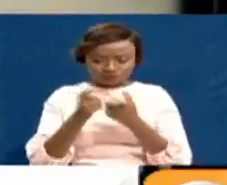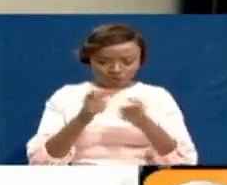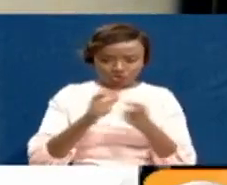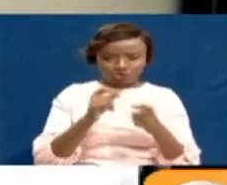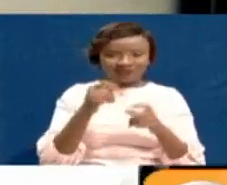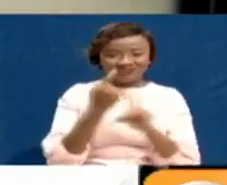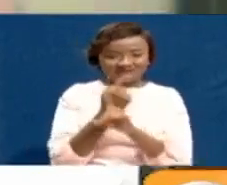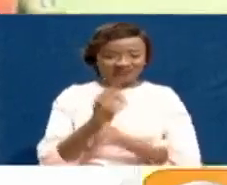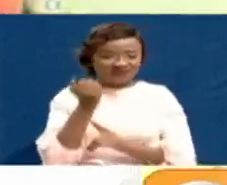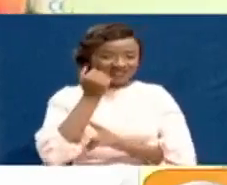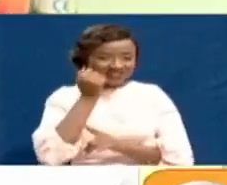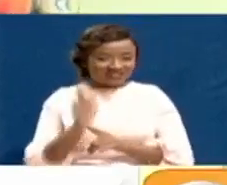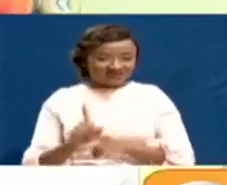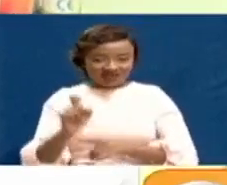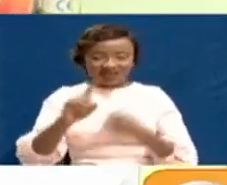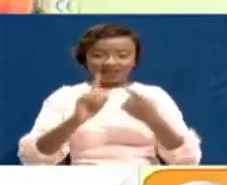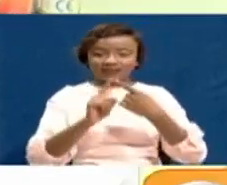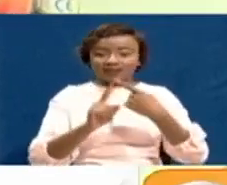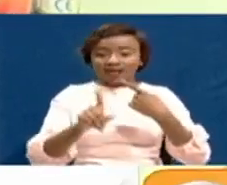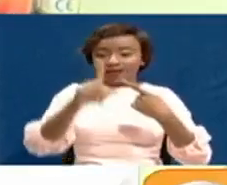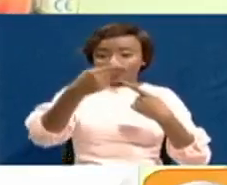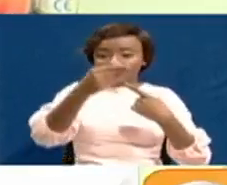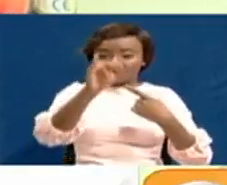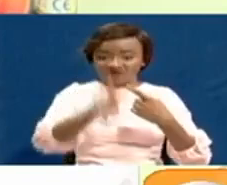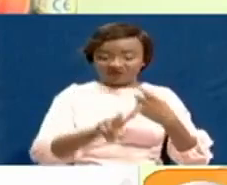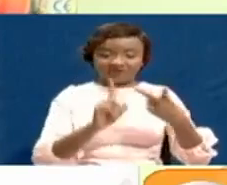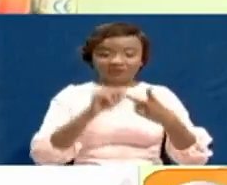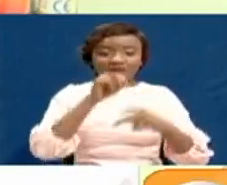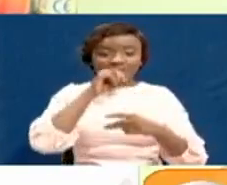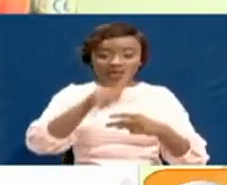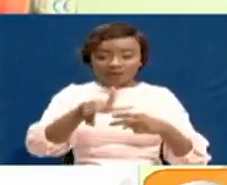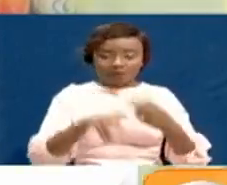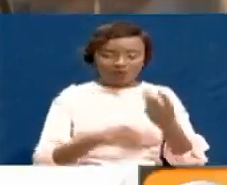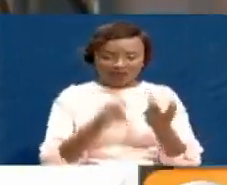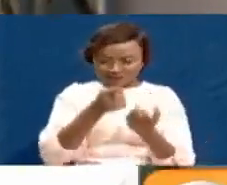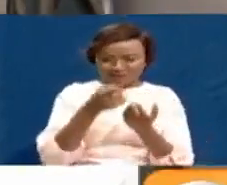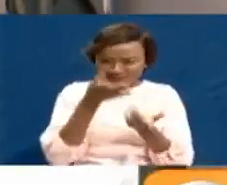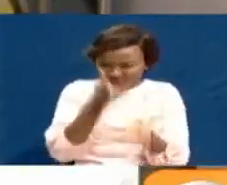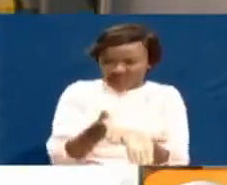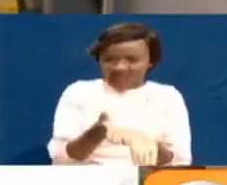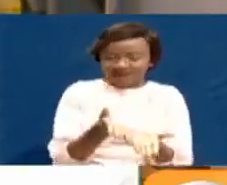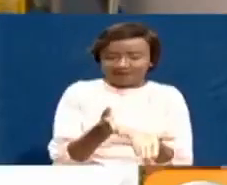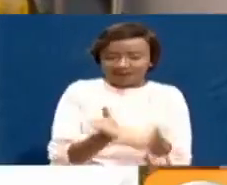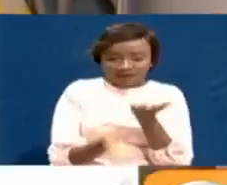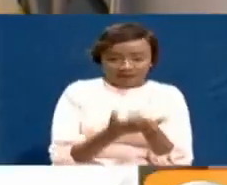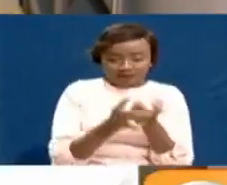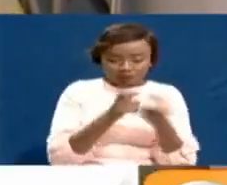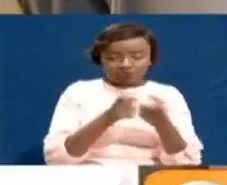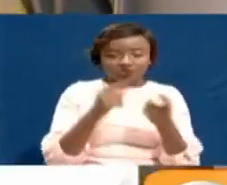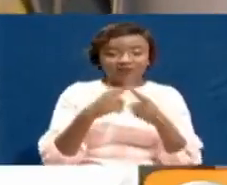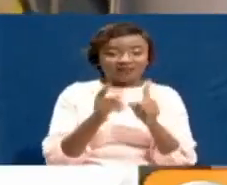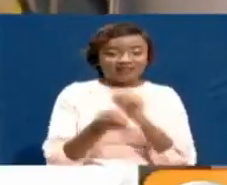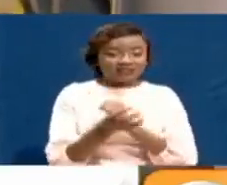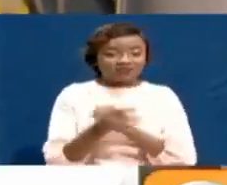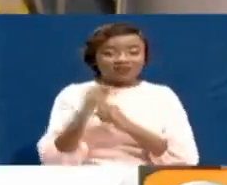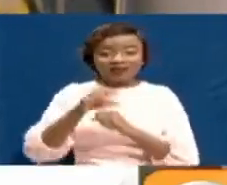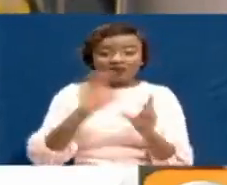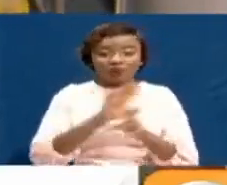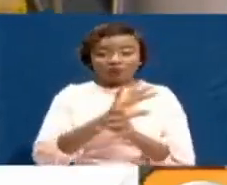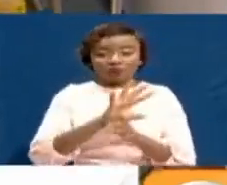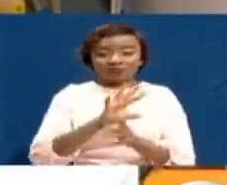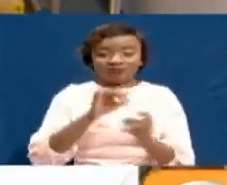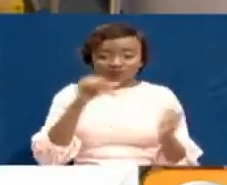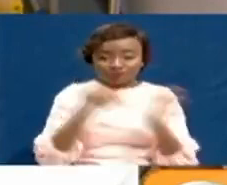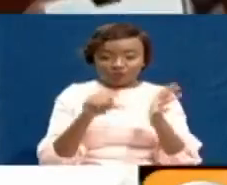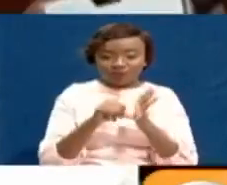viral diseases, including HIV and Ebola, says at this stage of the pandemic in Africa especially, no one